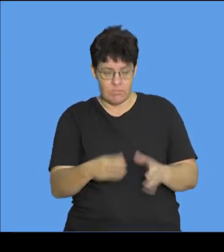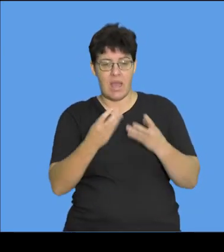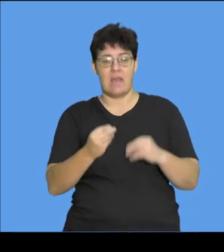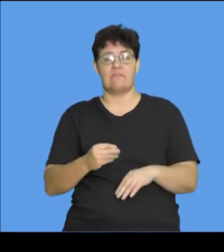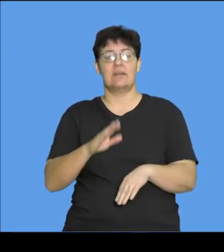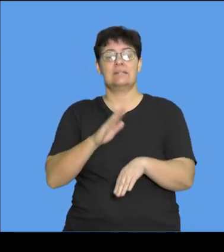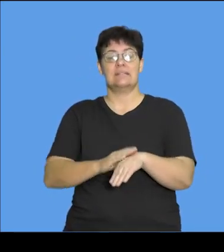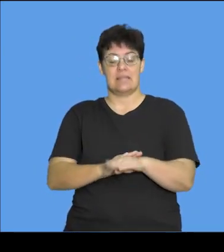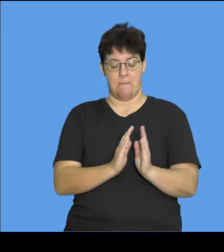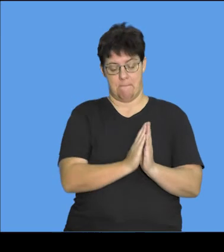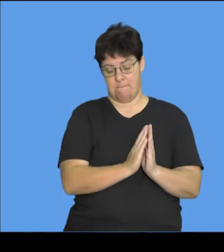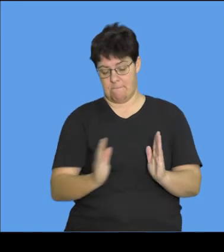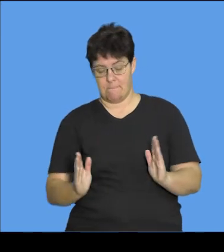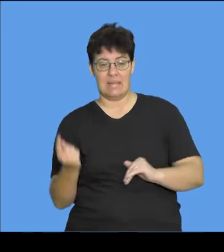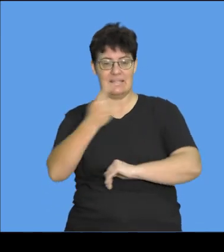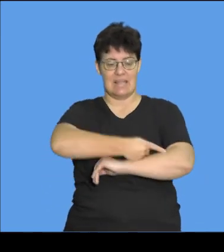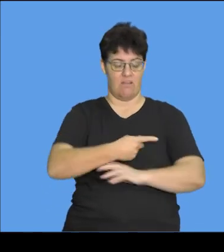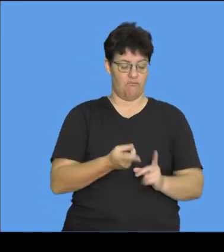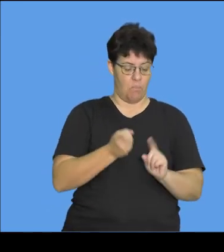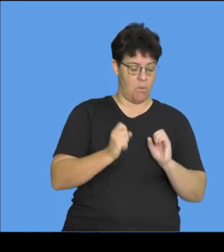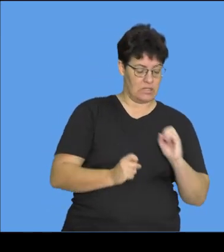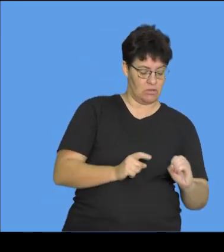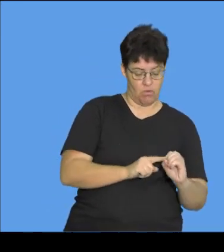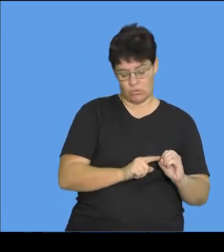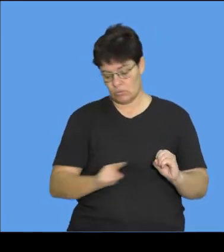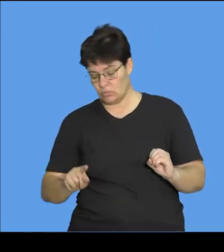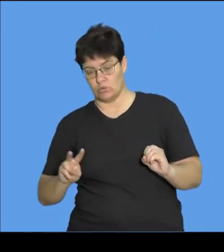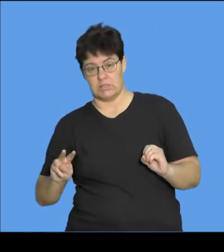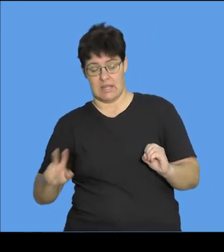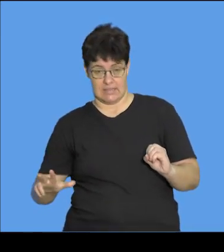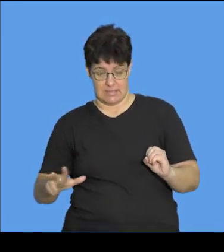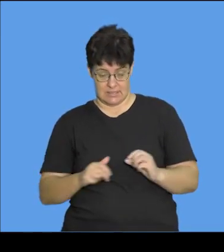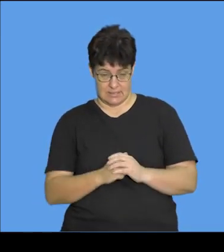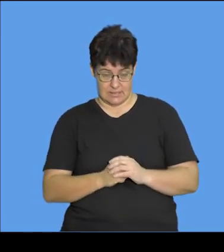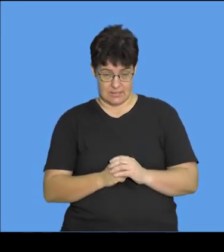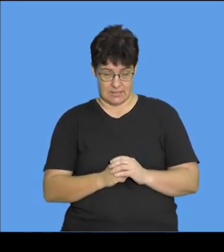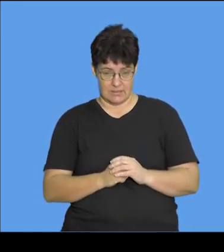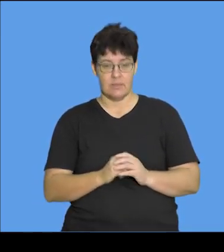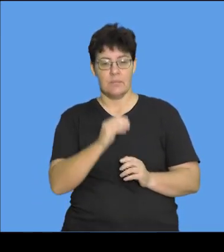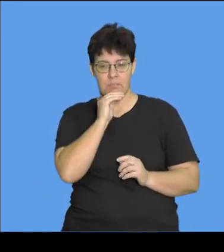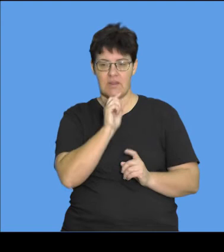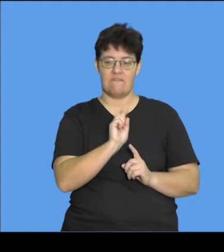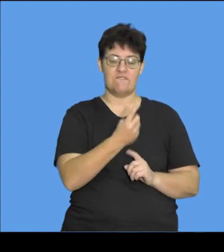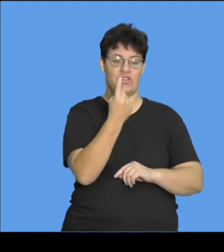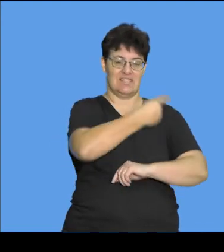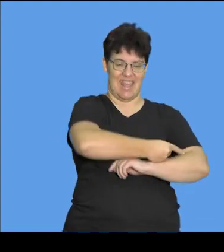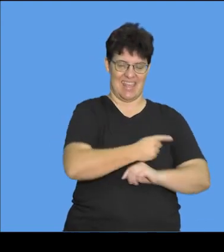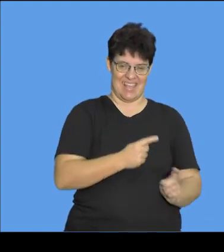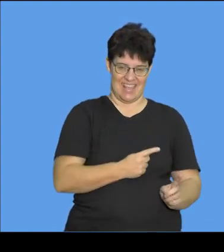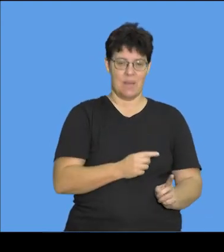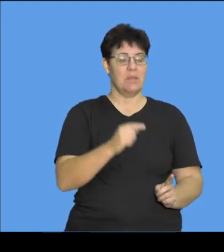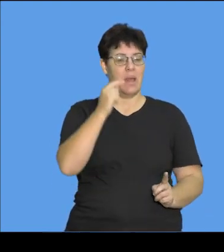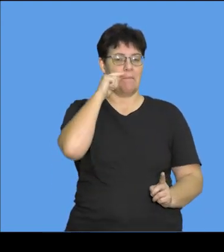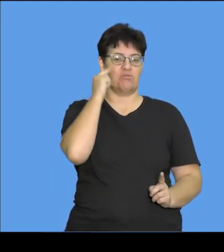plotted in days from day 0 to day 28, and essentially this is the first day when